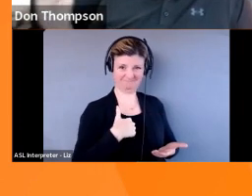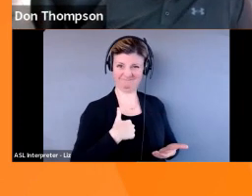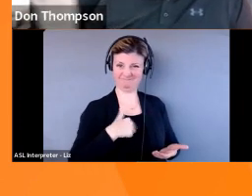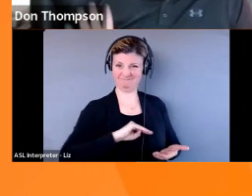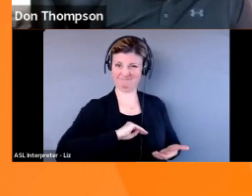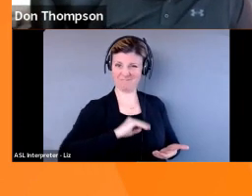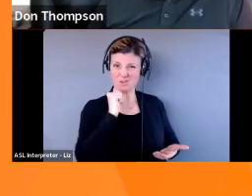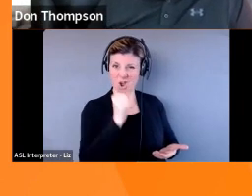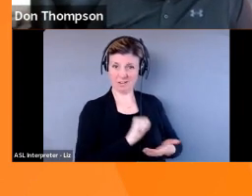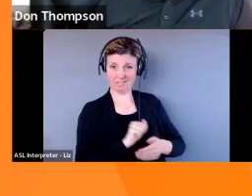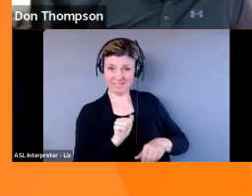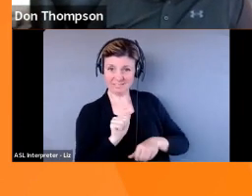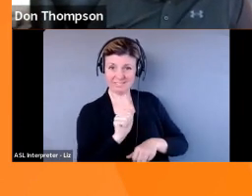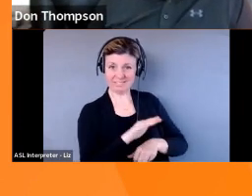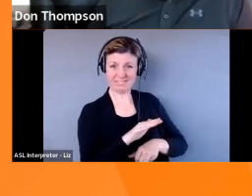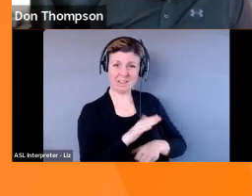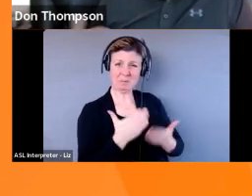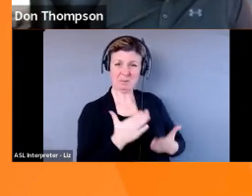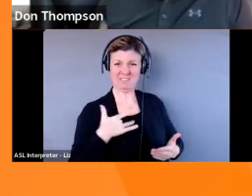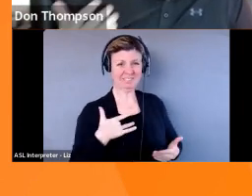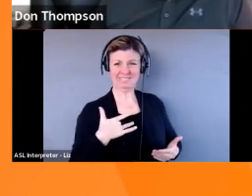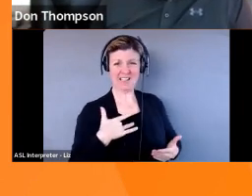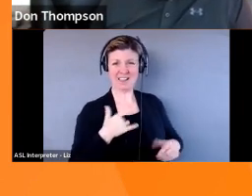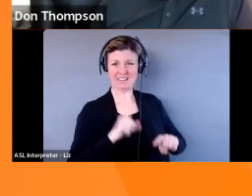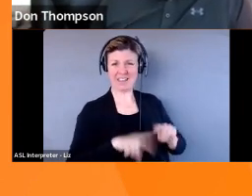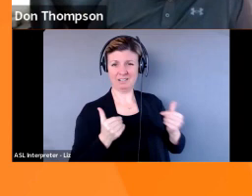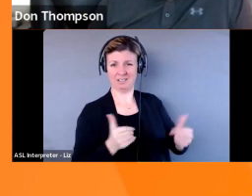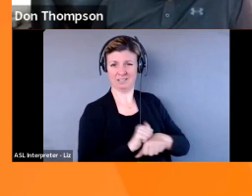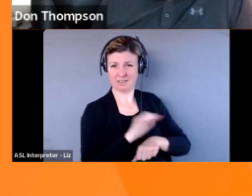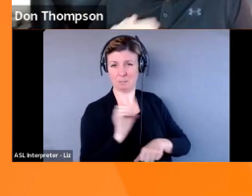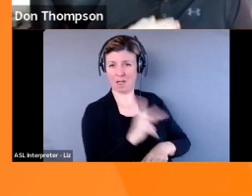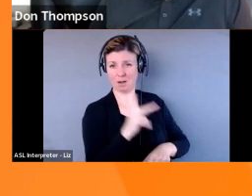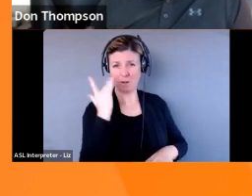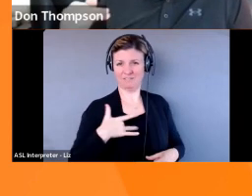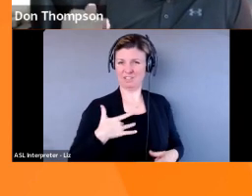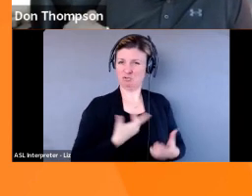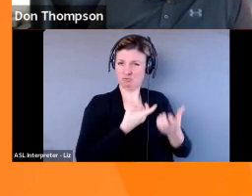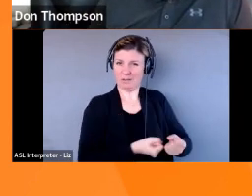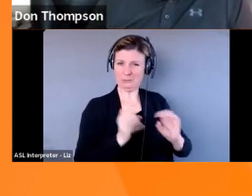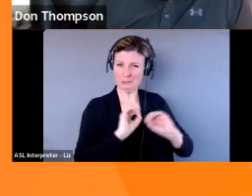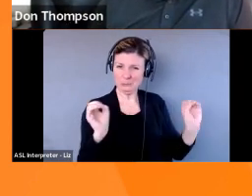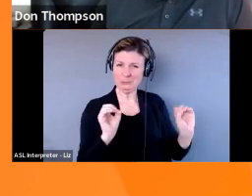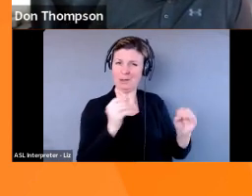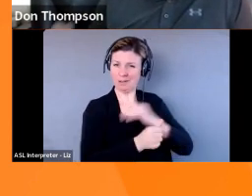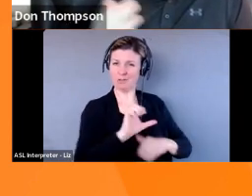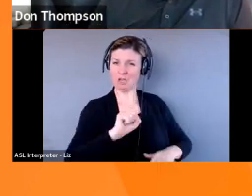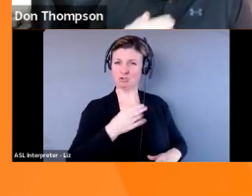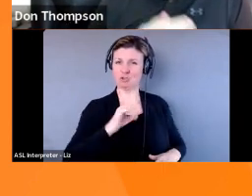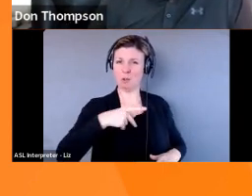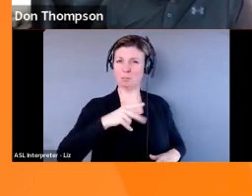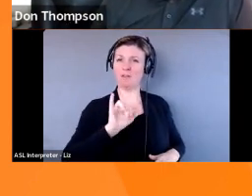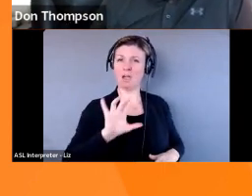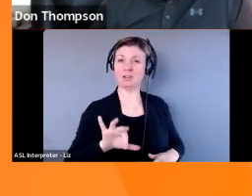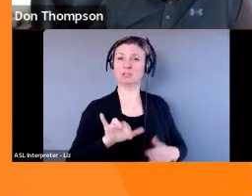back if it's being sold through their Shopify store. And so trusting through Amazon is a big thing, and we want to make sure we draft that trust. And it's really part of the